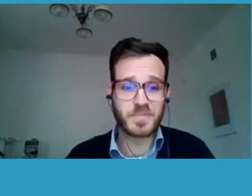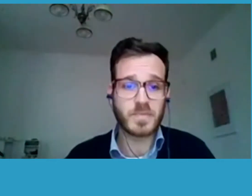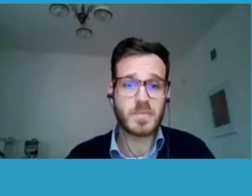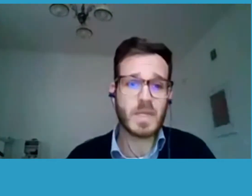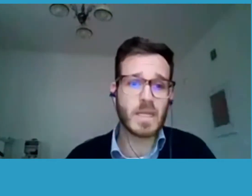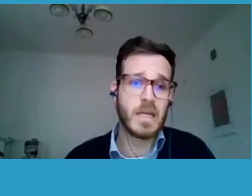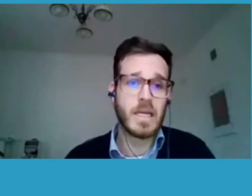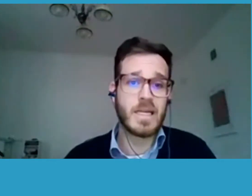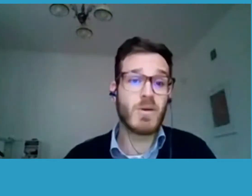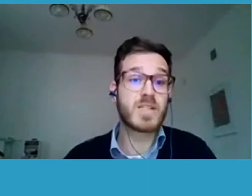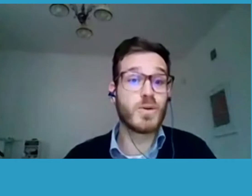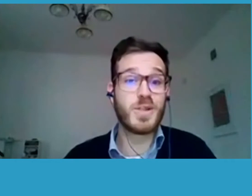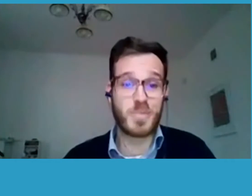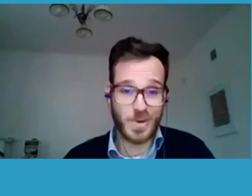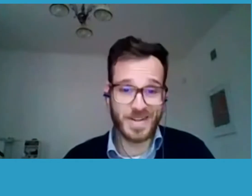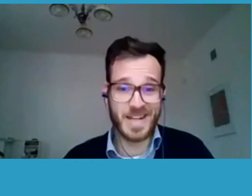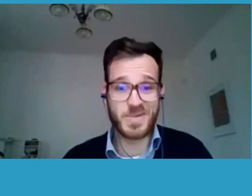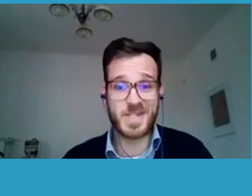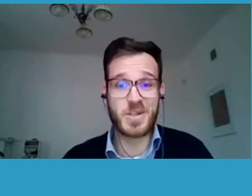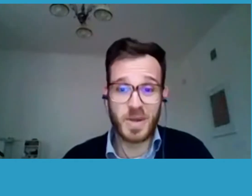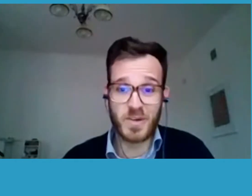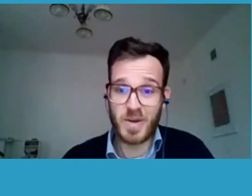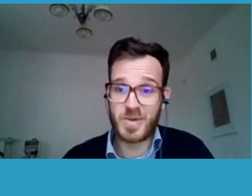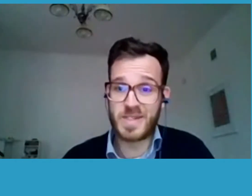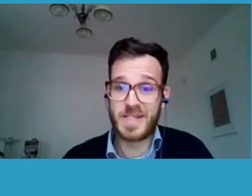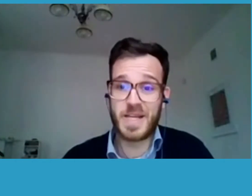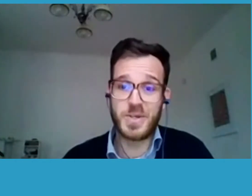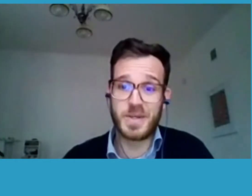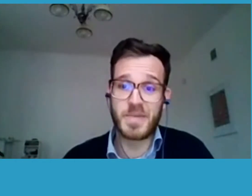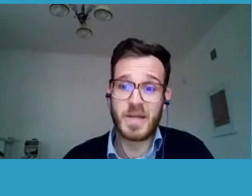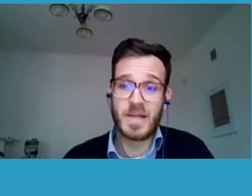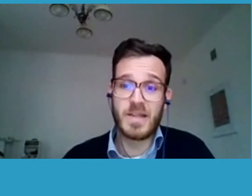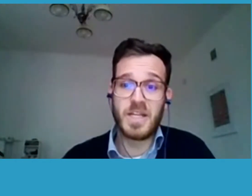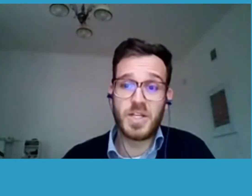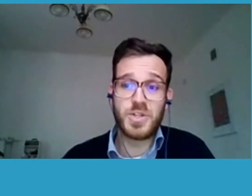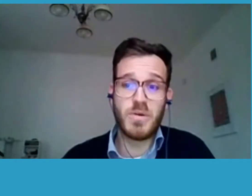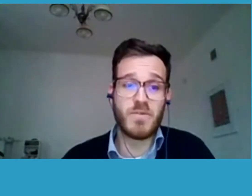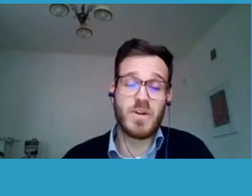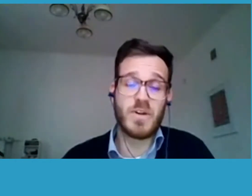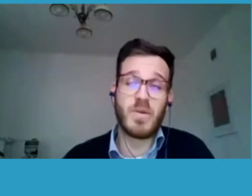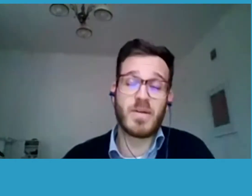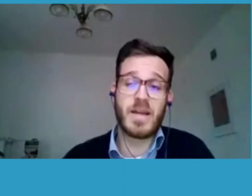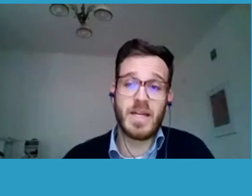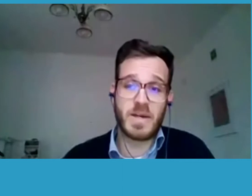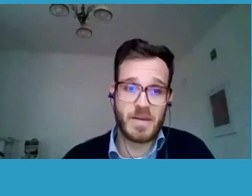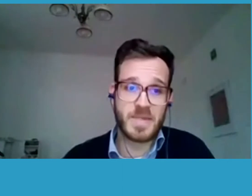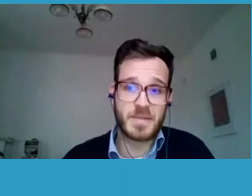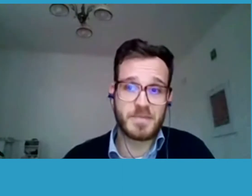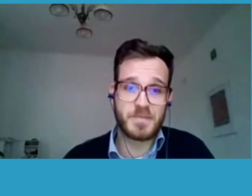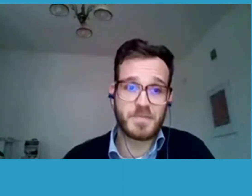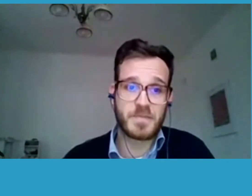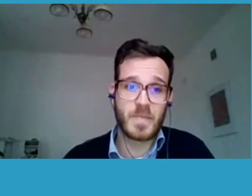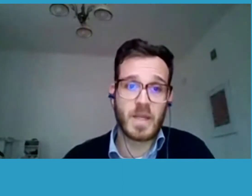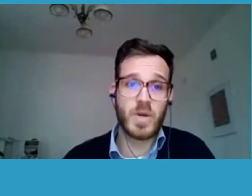assistance. Now let's go to the point and address the topic of my presentation, the issue of verbal hate